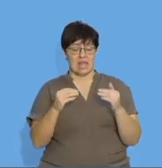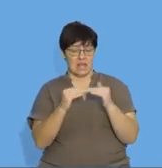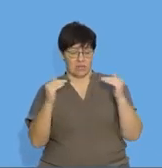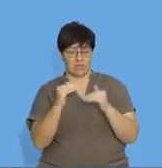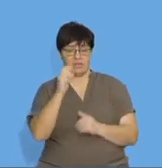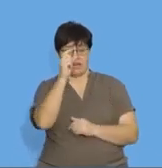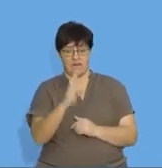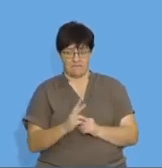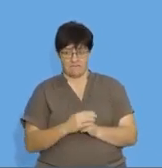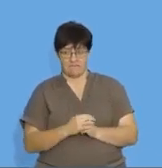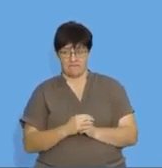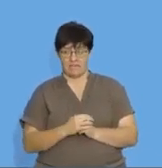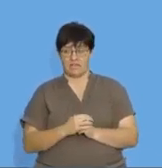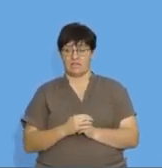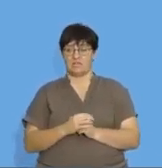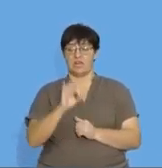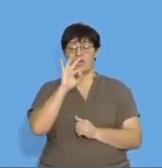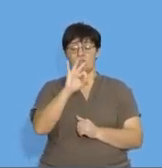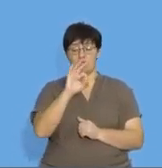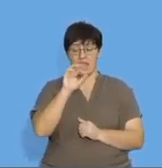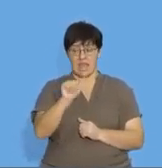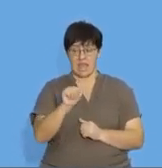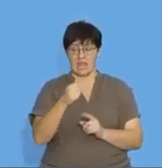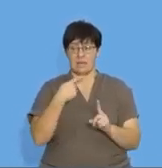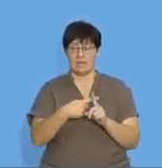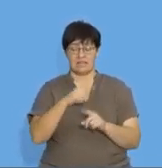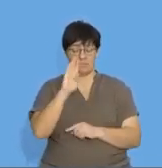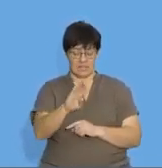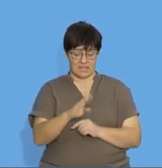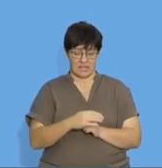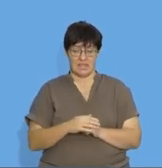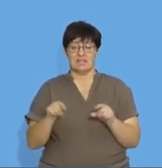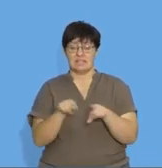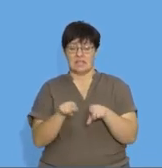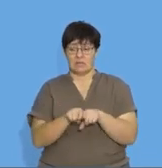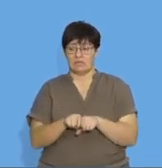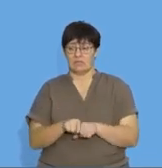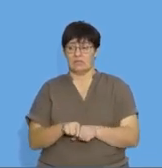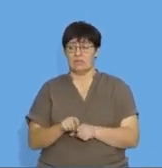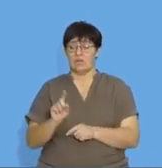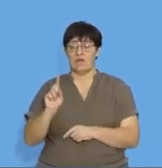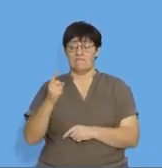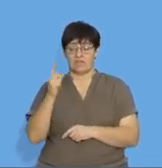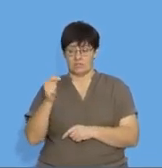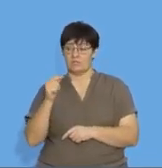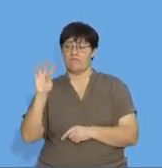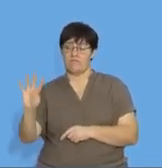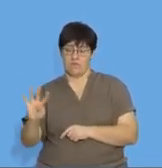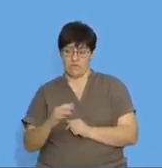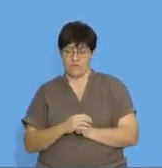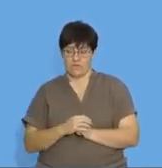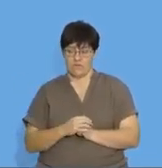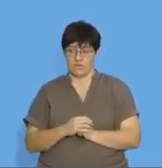to a half. Then we say 3a plus b will be equal to the first term of the